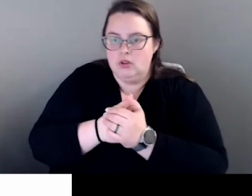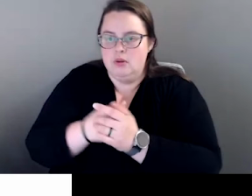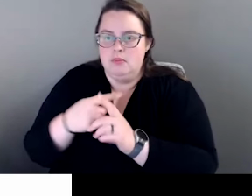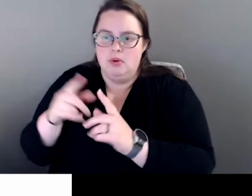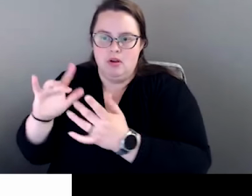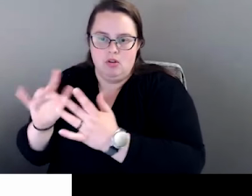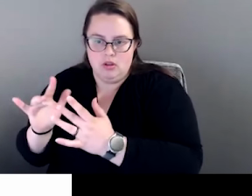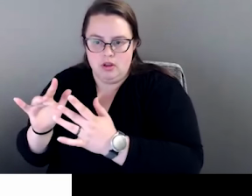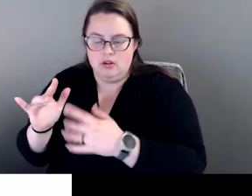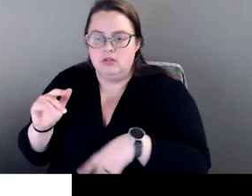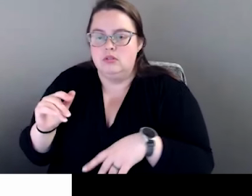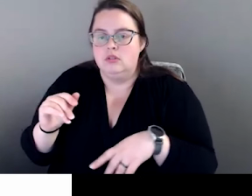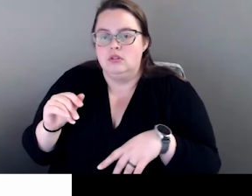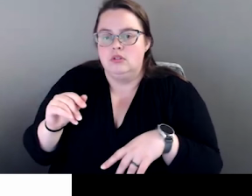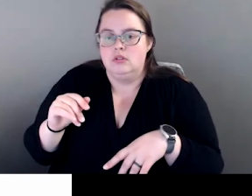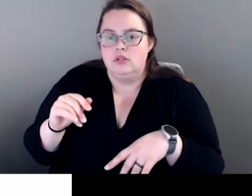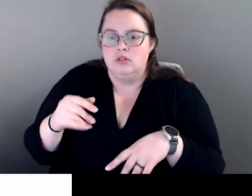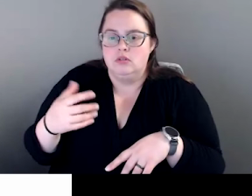So it's like